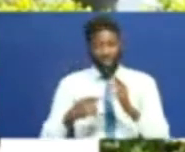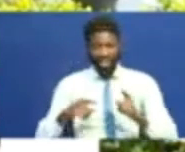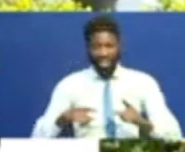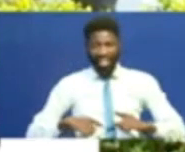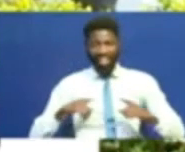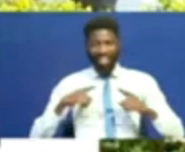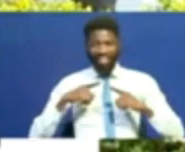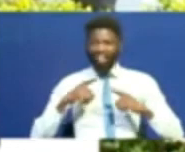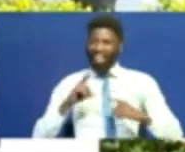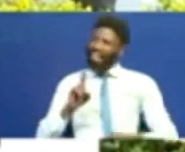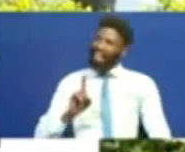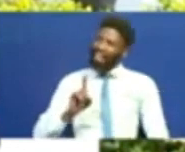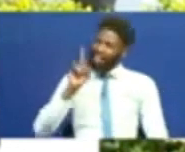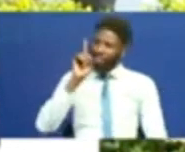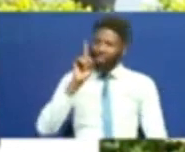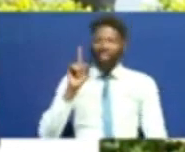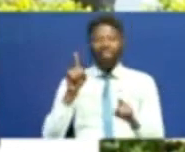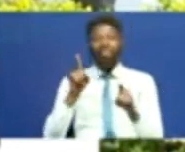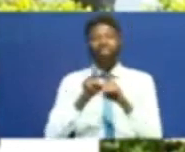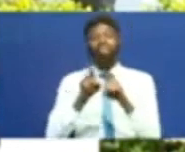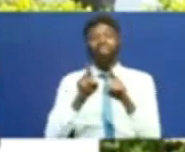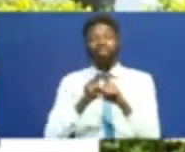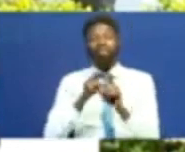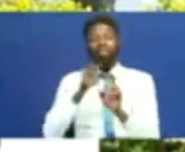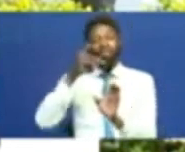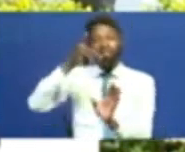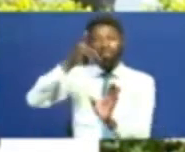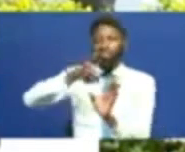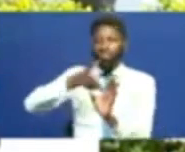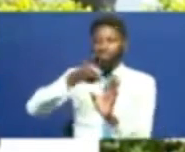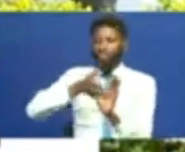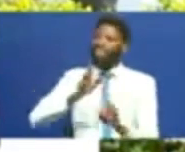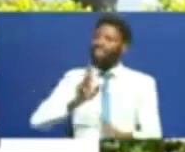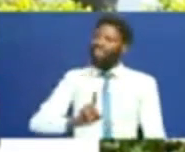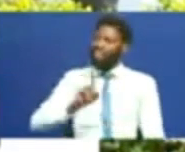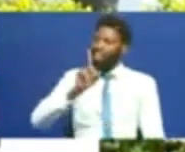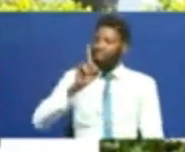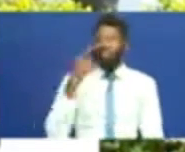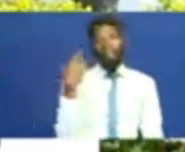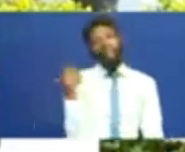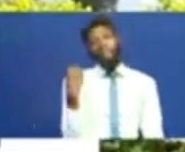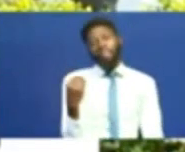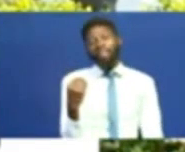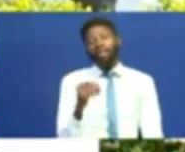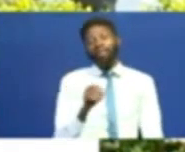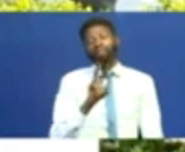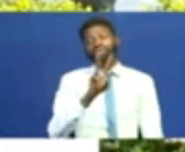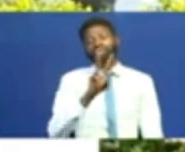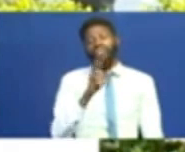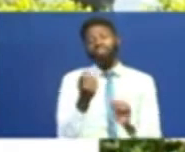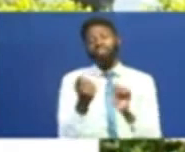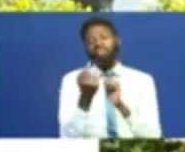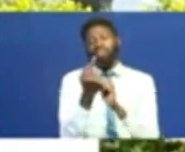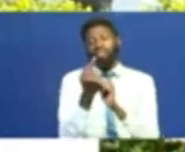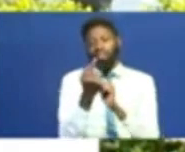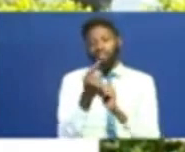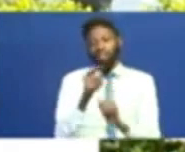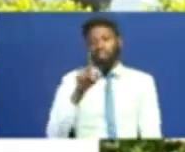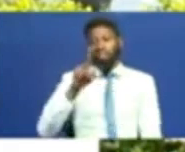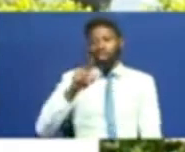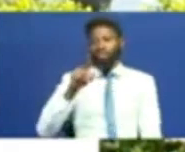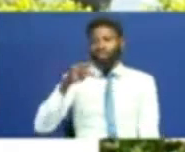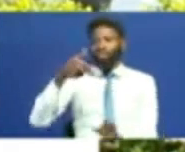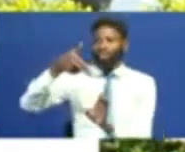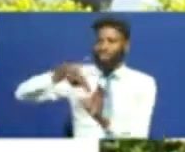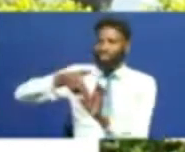recent fuel increase that was increased just the other day to 211 a petrol here in the capital.